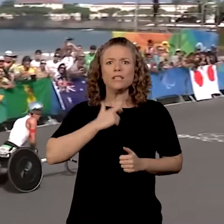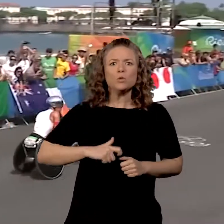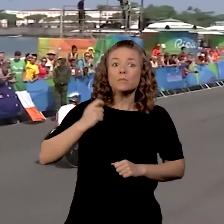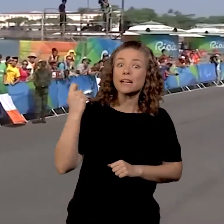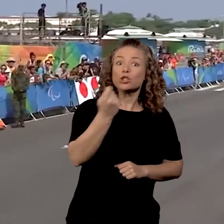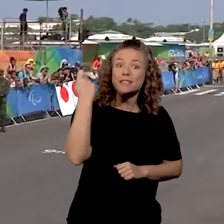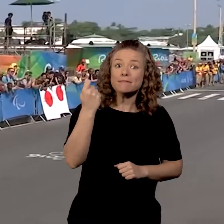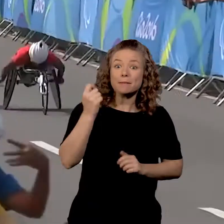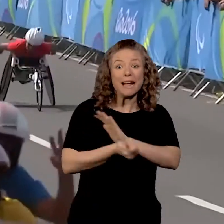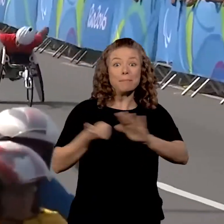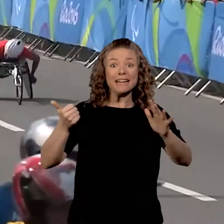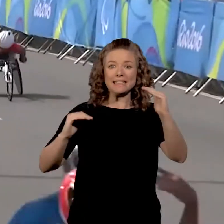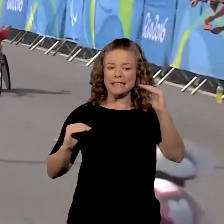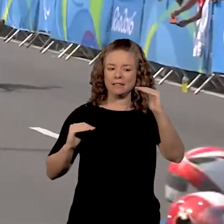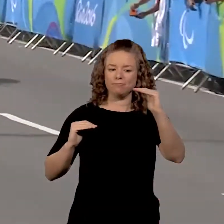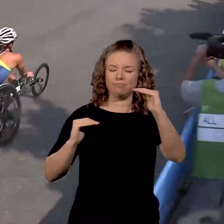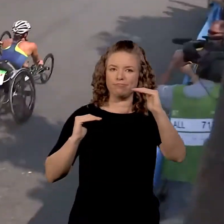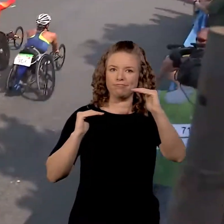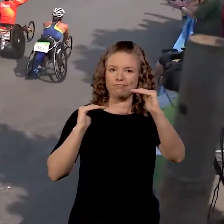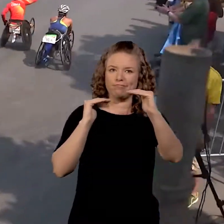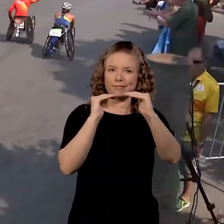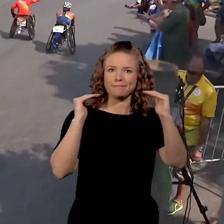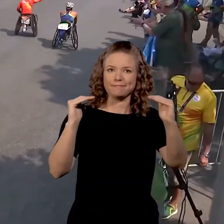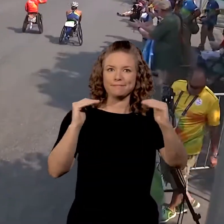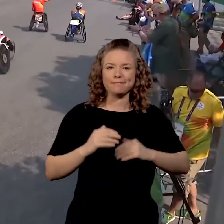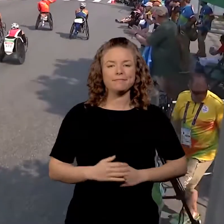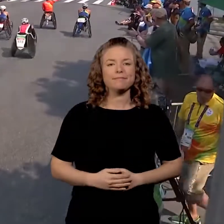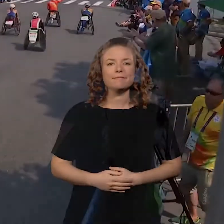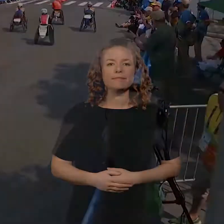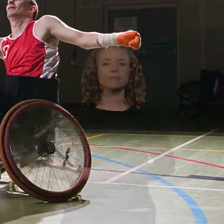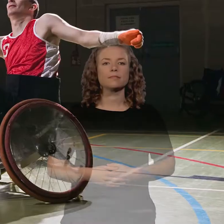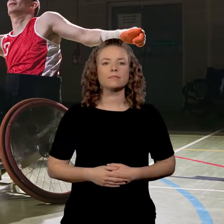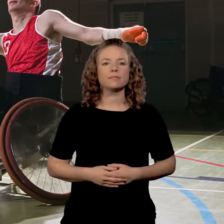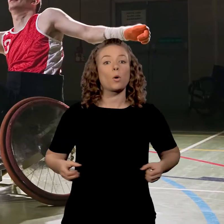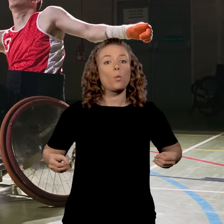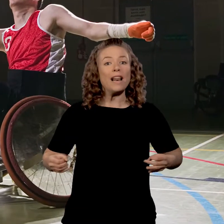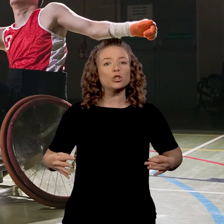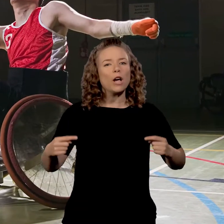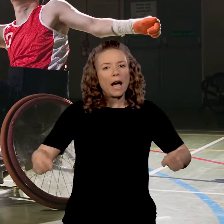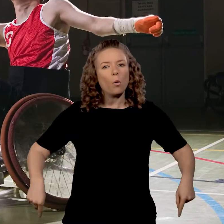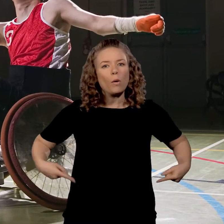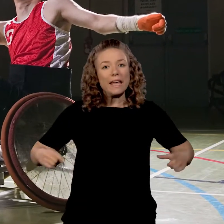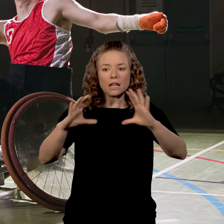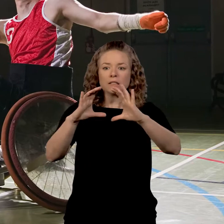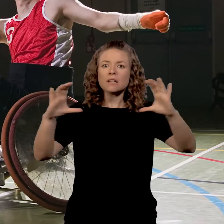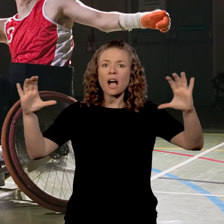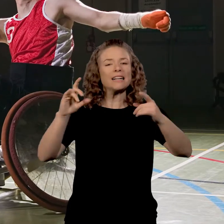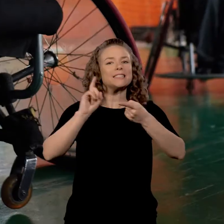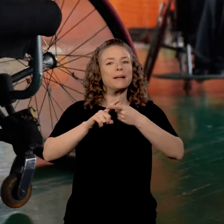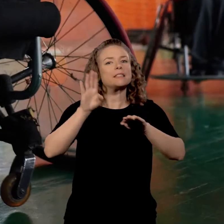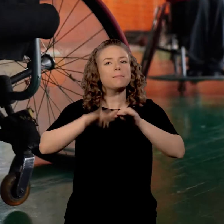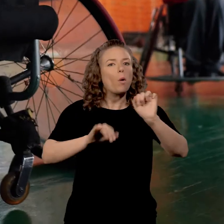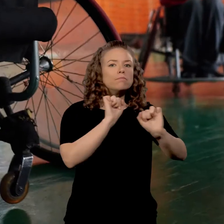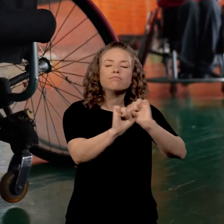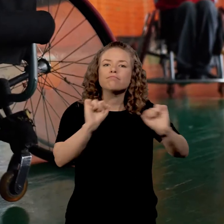marathon. Technology and human endeavour are narrowing the gap in abilities. Wheel size varies from sport to sport.